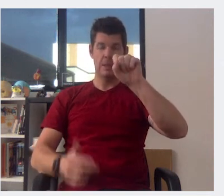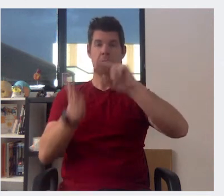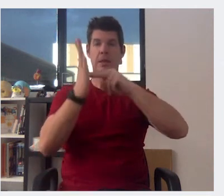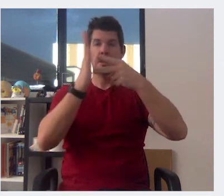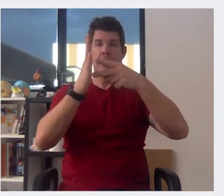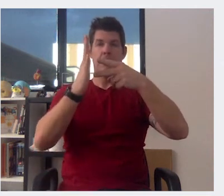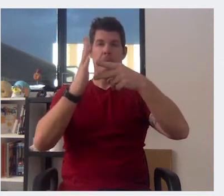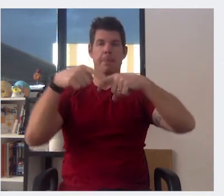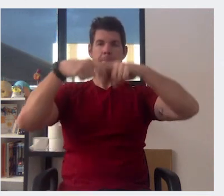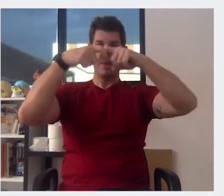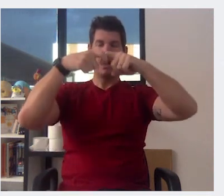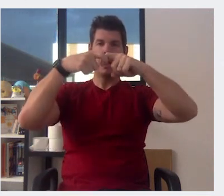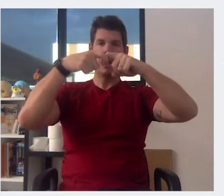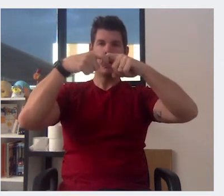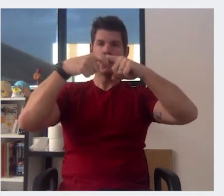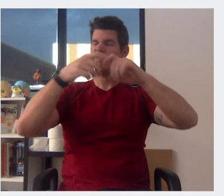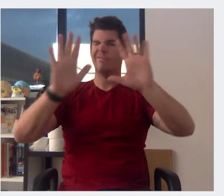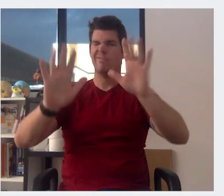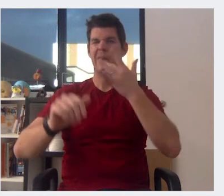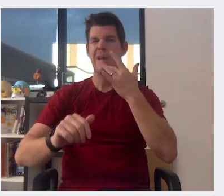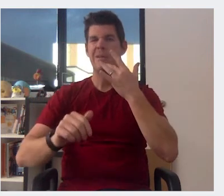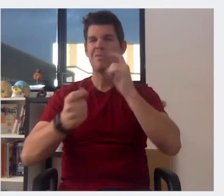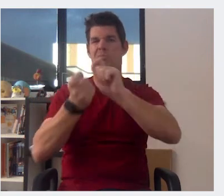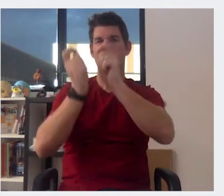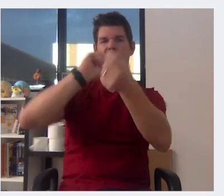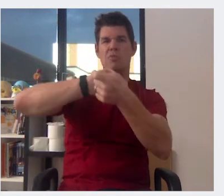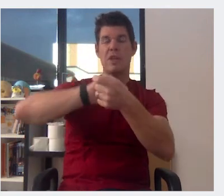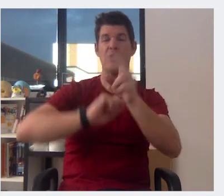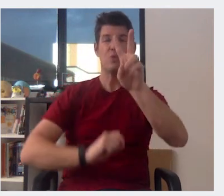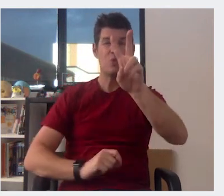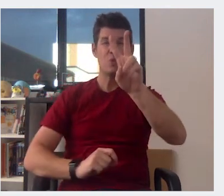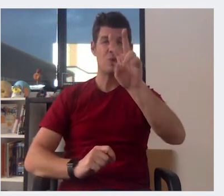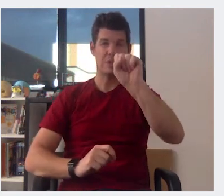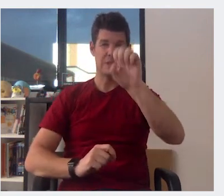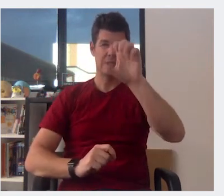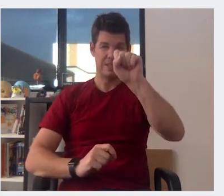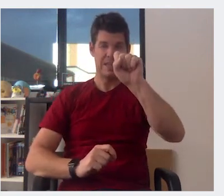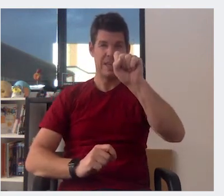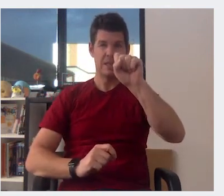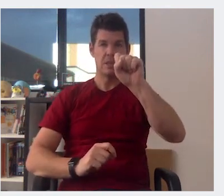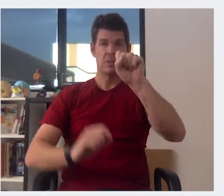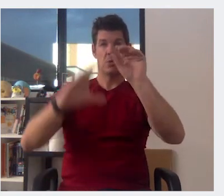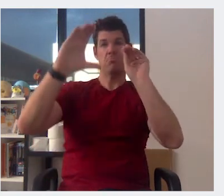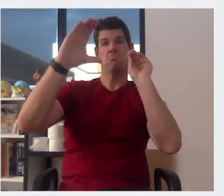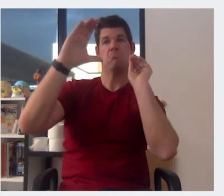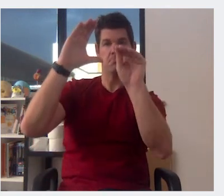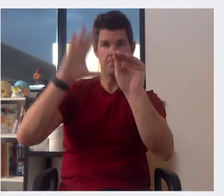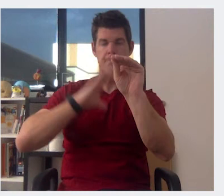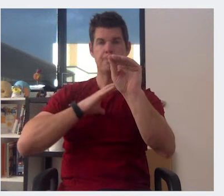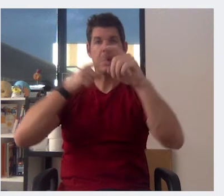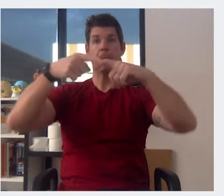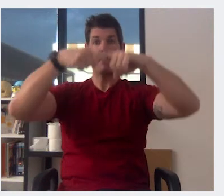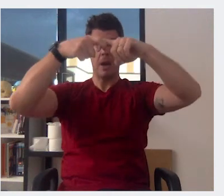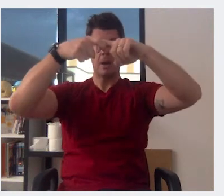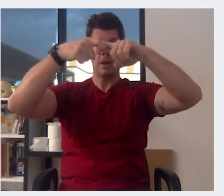change. Again, it turns colorful now when everything's ready to go. So the only thing I've changed is this pause block. Let's see the effect of that.